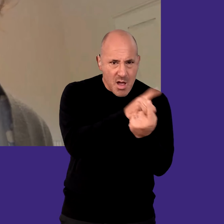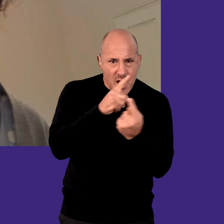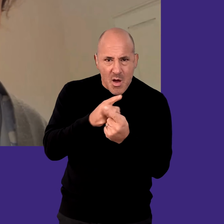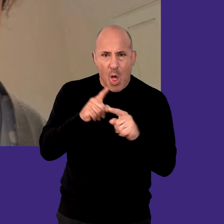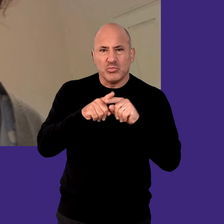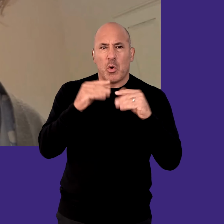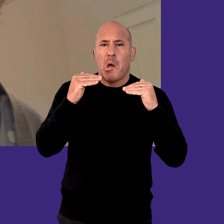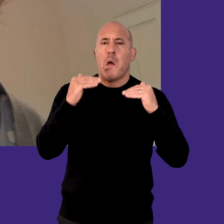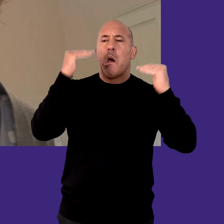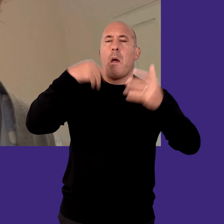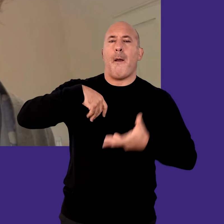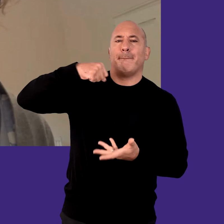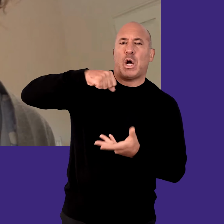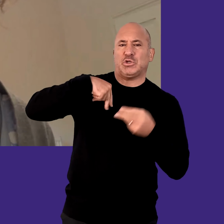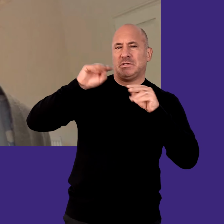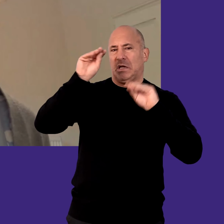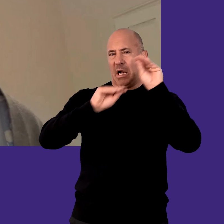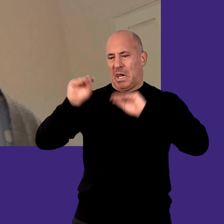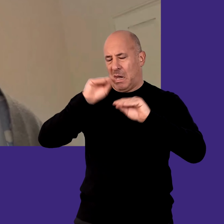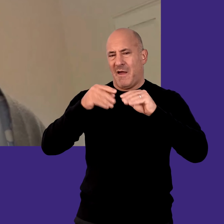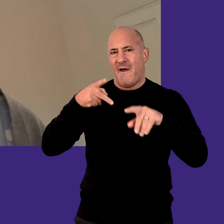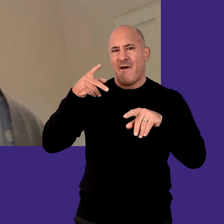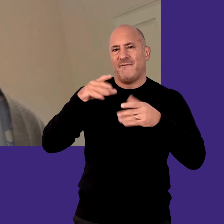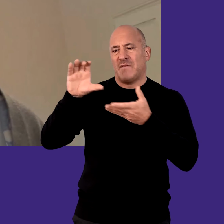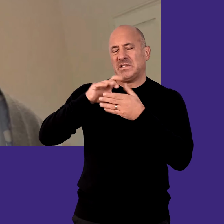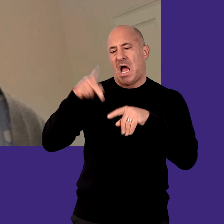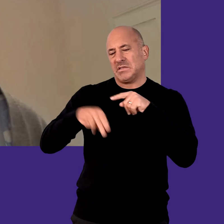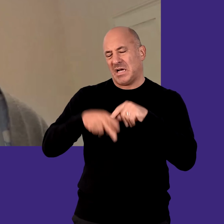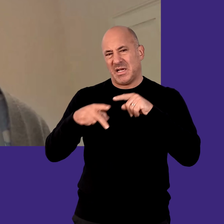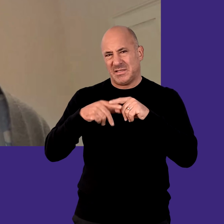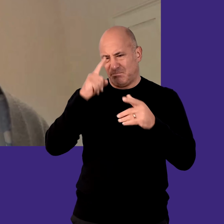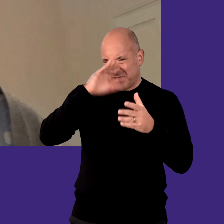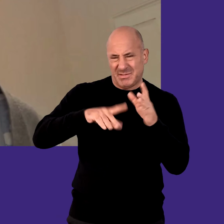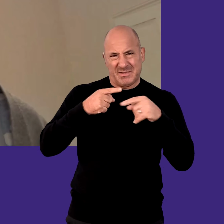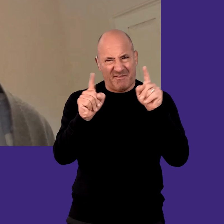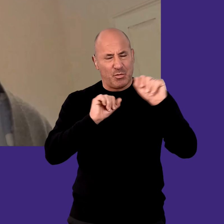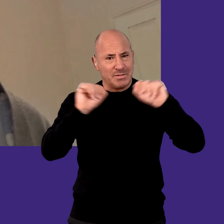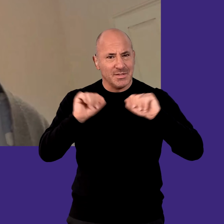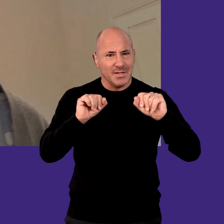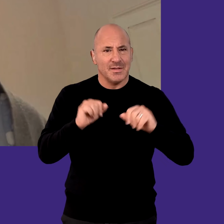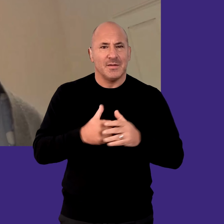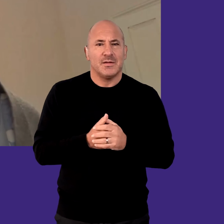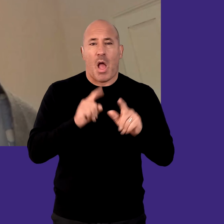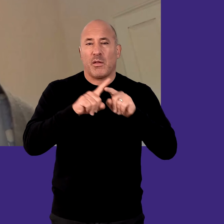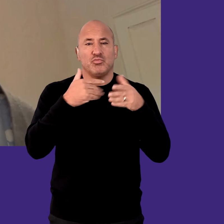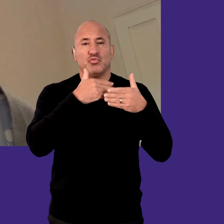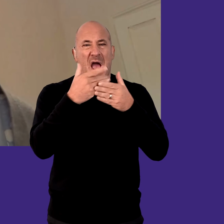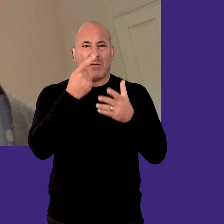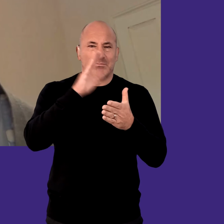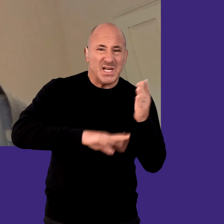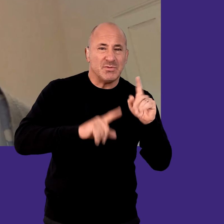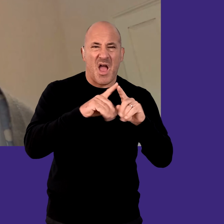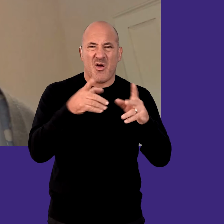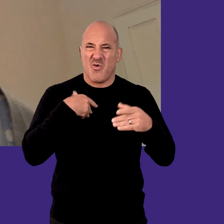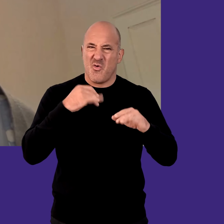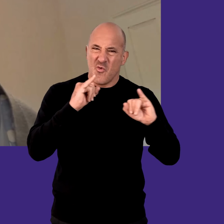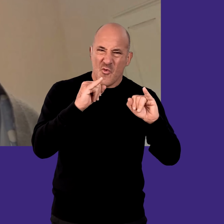working on the ground with arts and culture versus those who are higher up and doing the budgets and cutting the funding. Other